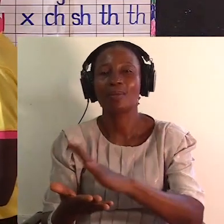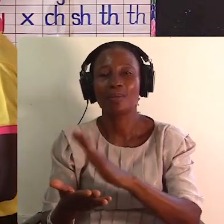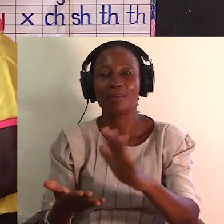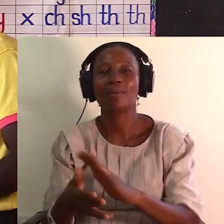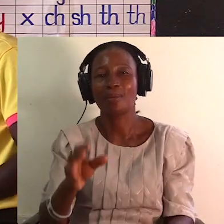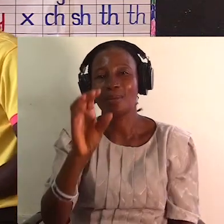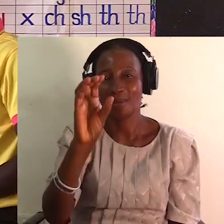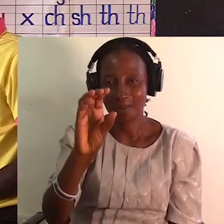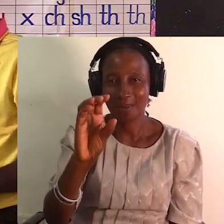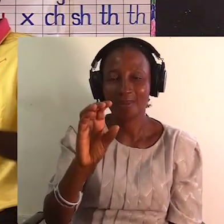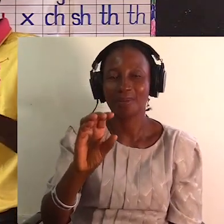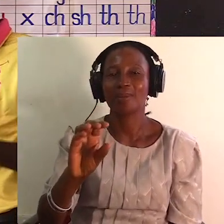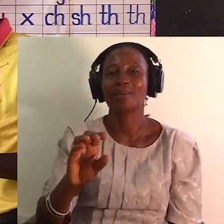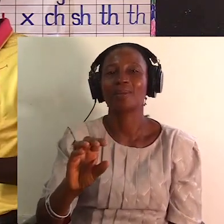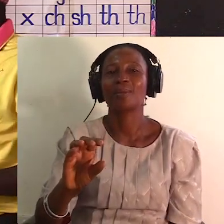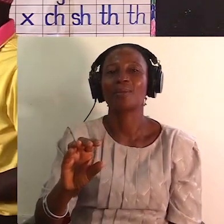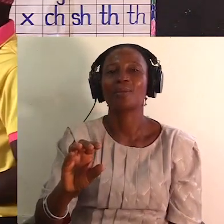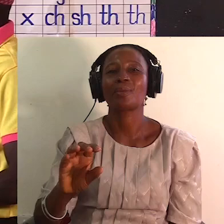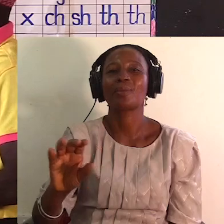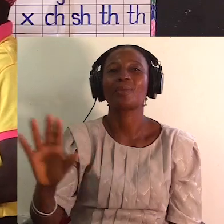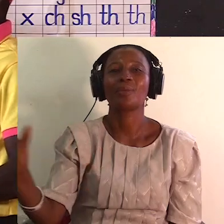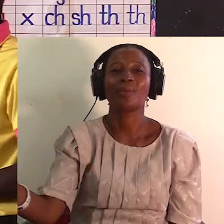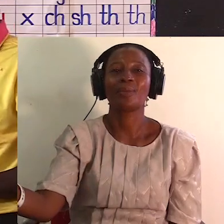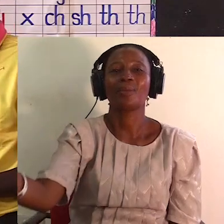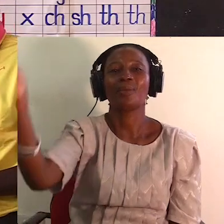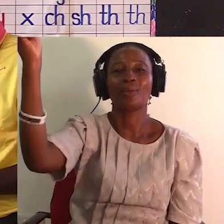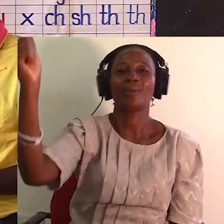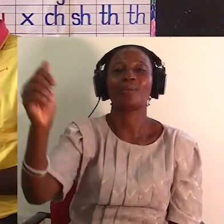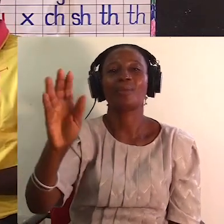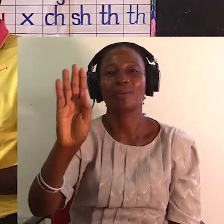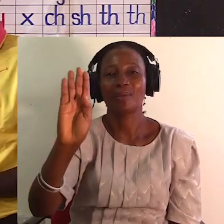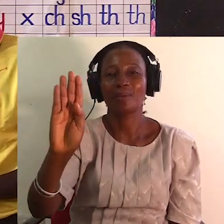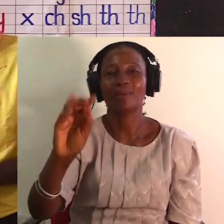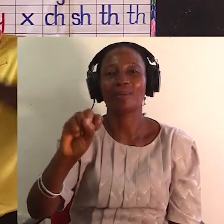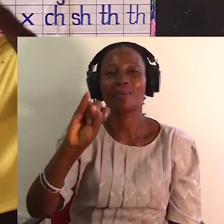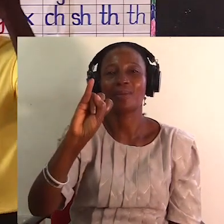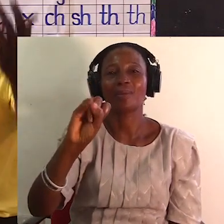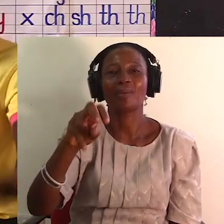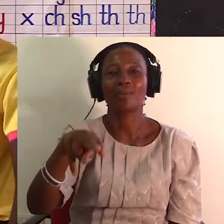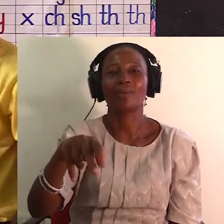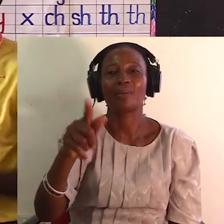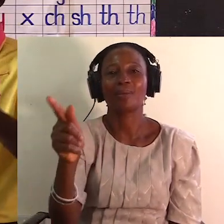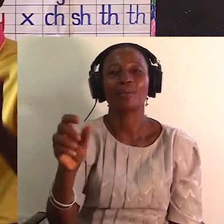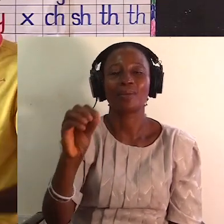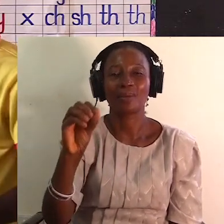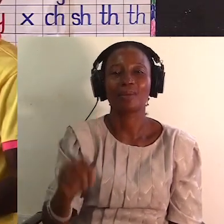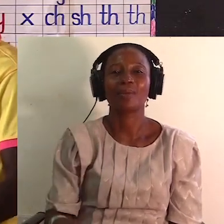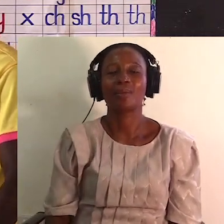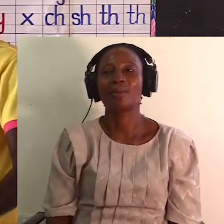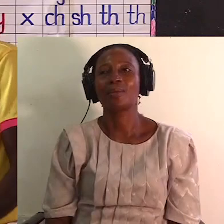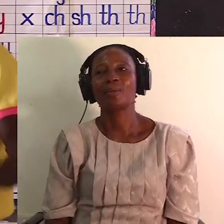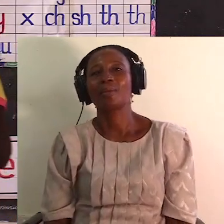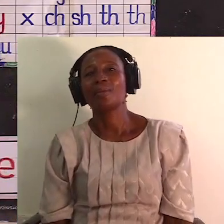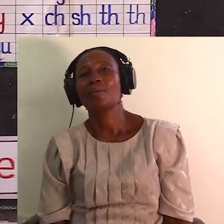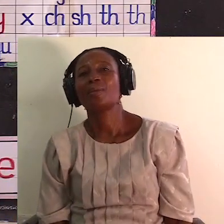are the winners because they are the first to pronounce bingo. So we can go on and on and on. If there is time,